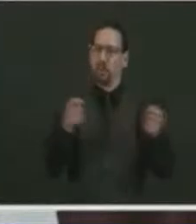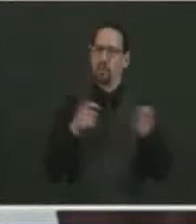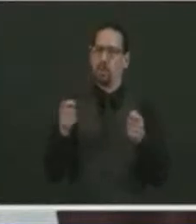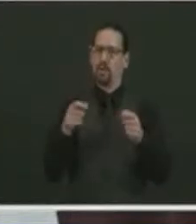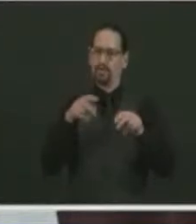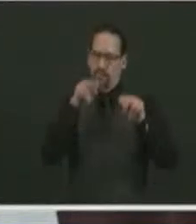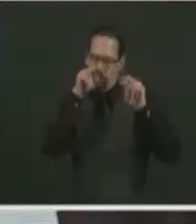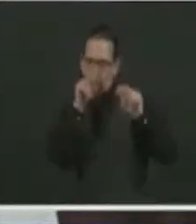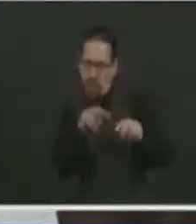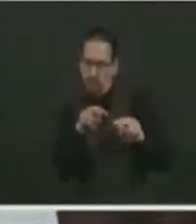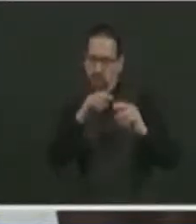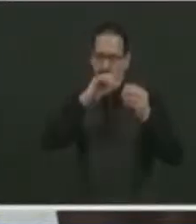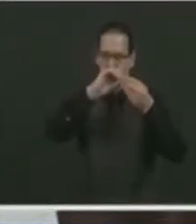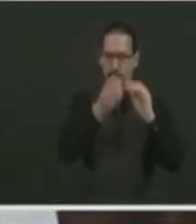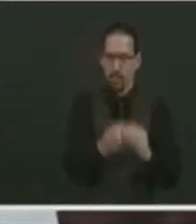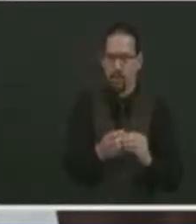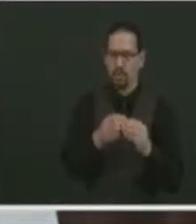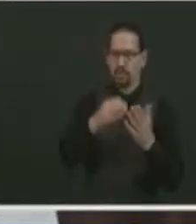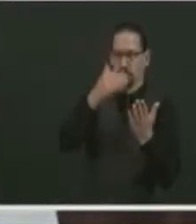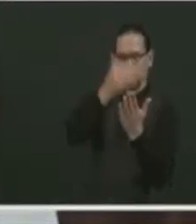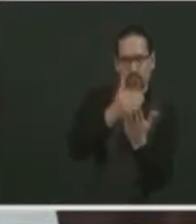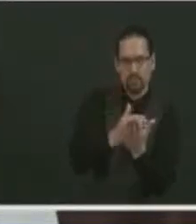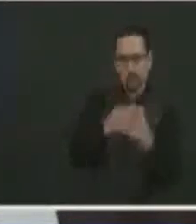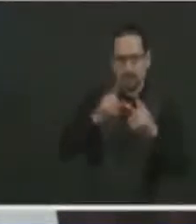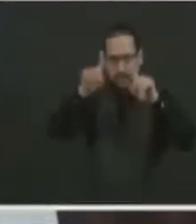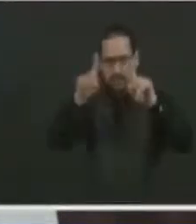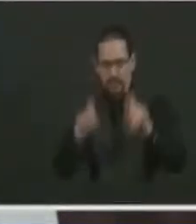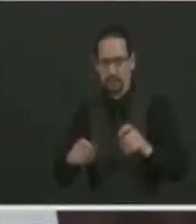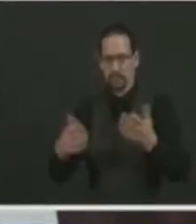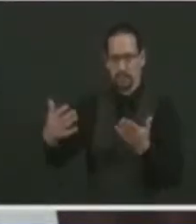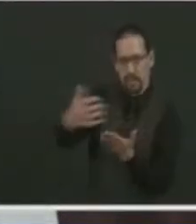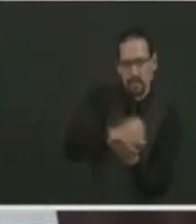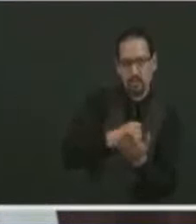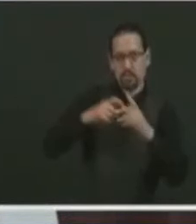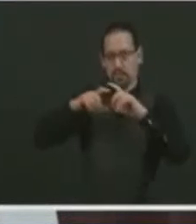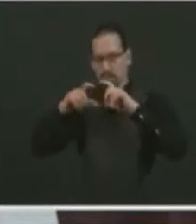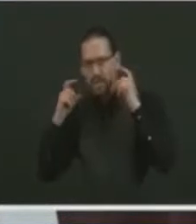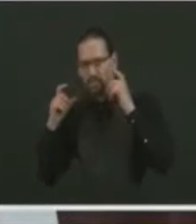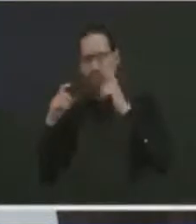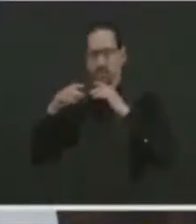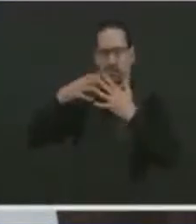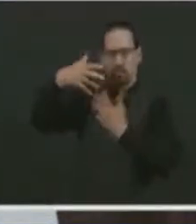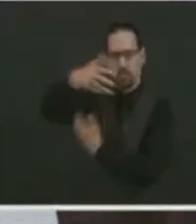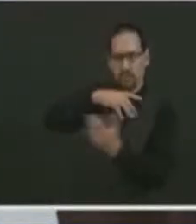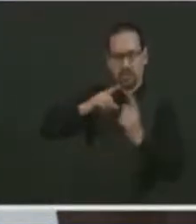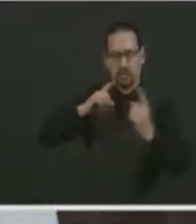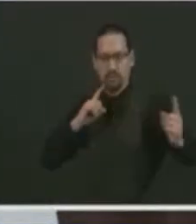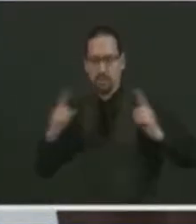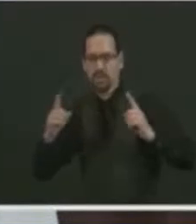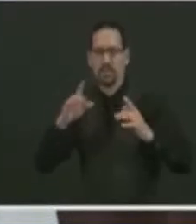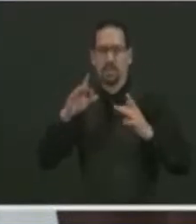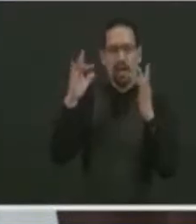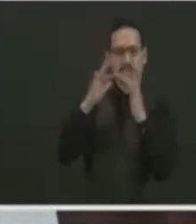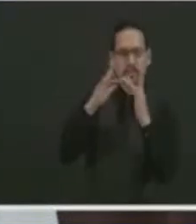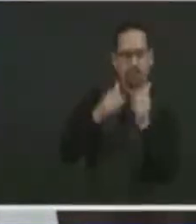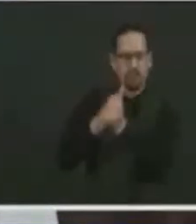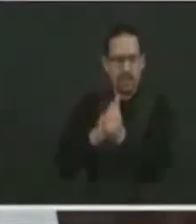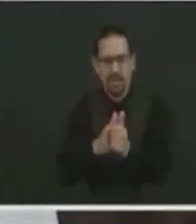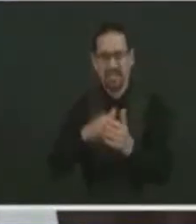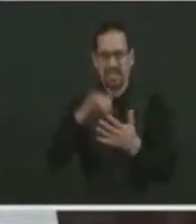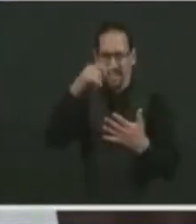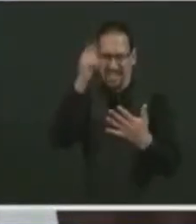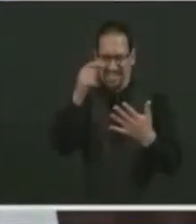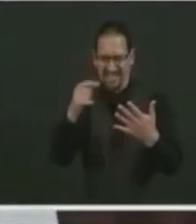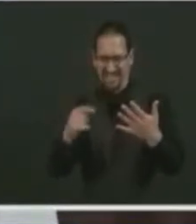you can, keep a lid on outbreaks before they get out of control, et cetera, et cetera. In nursing homes, they have